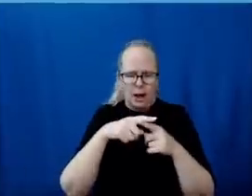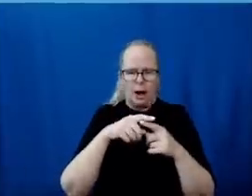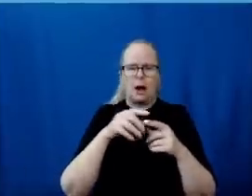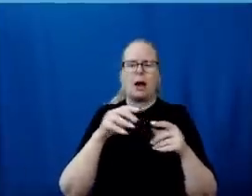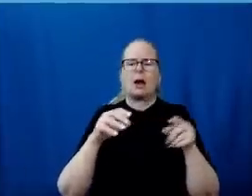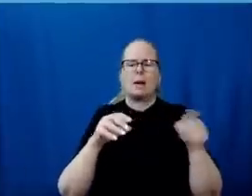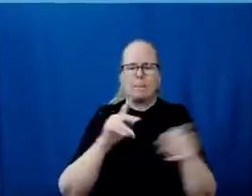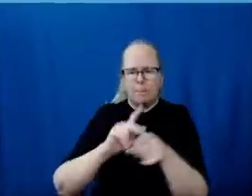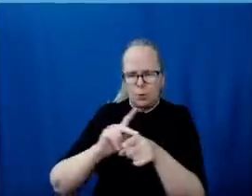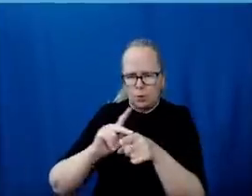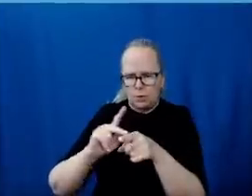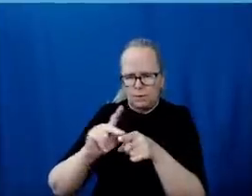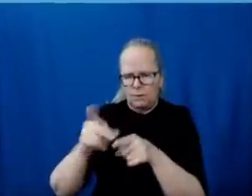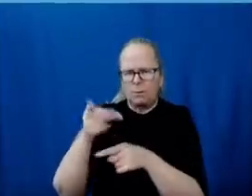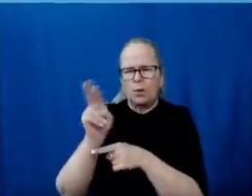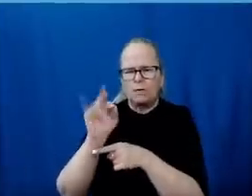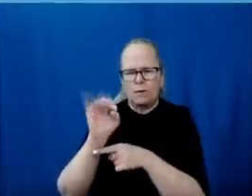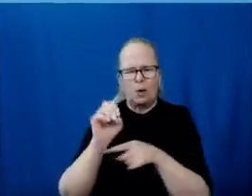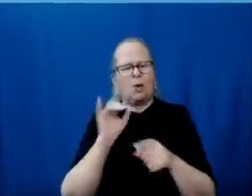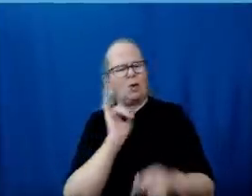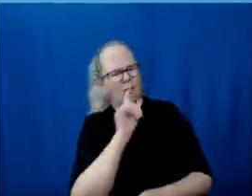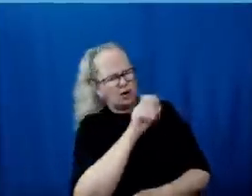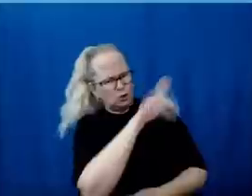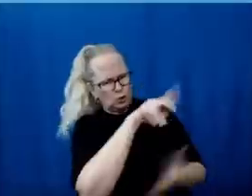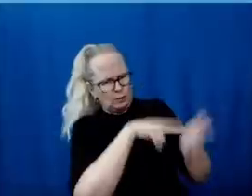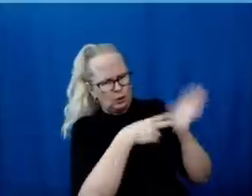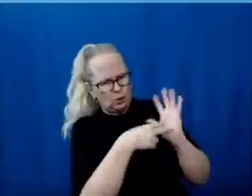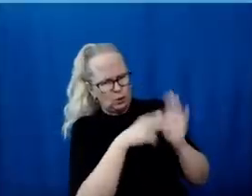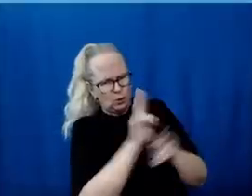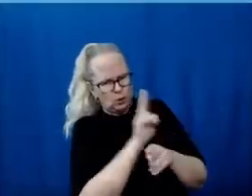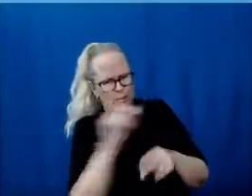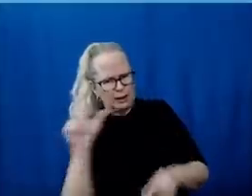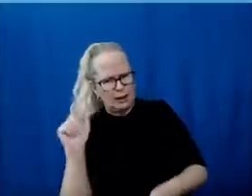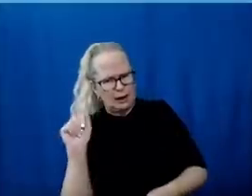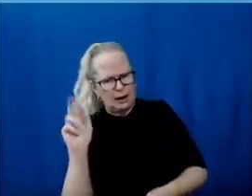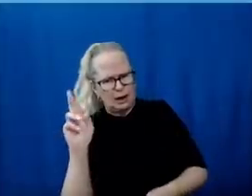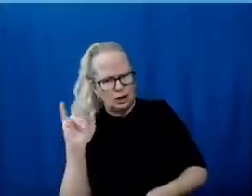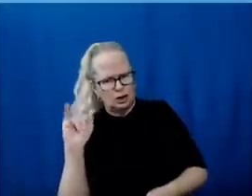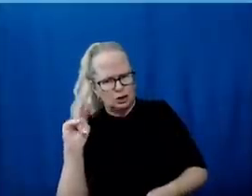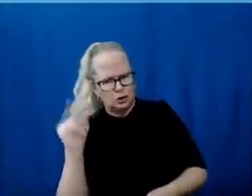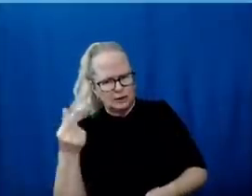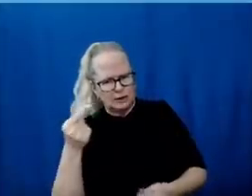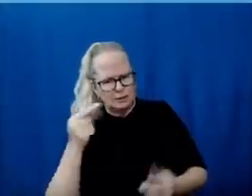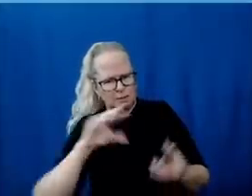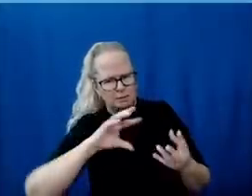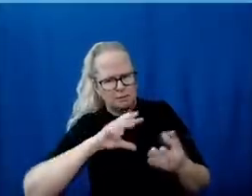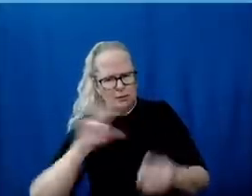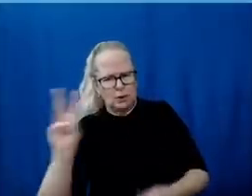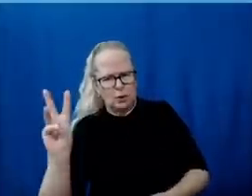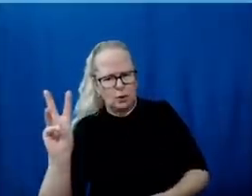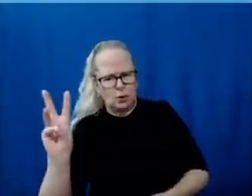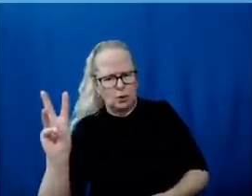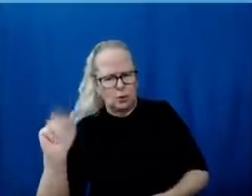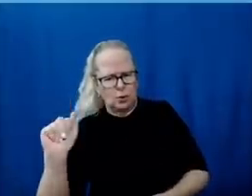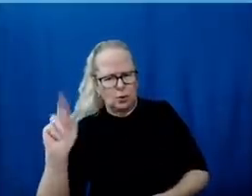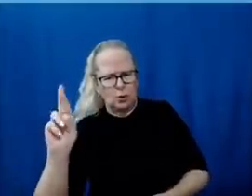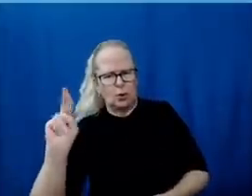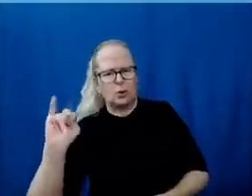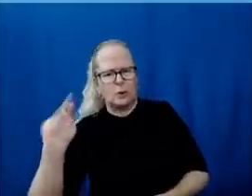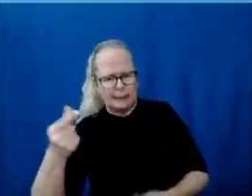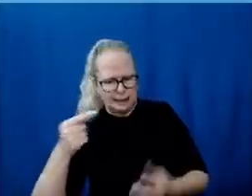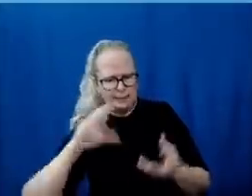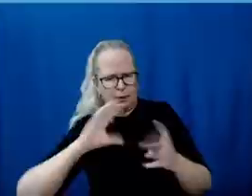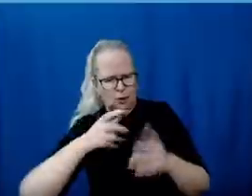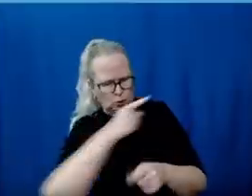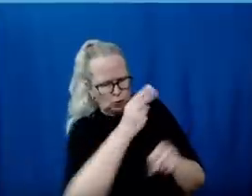and then do a subsampling by which we can purify. Do you use a wearing blender? No.